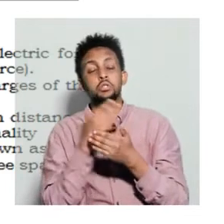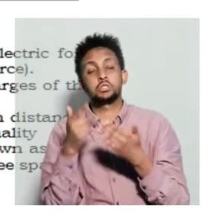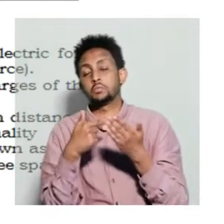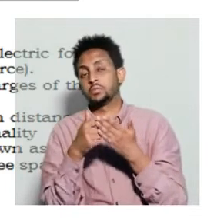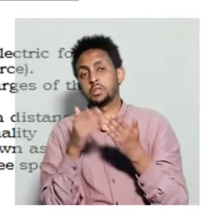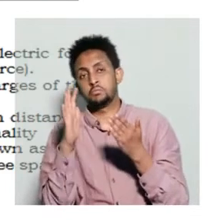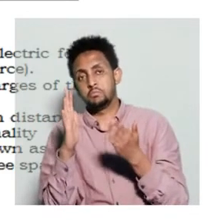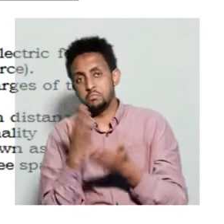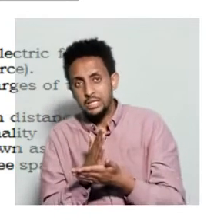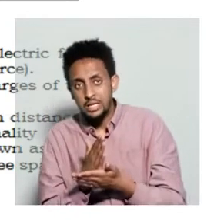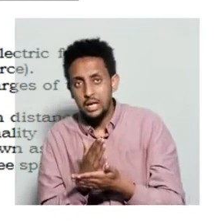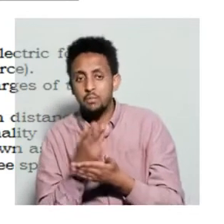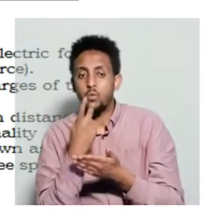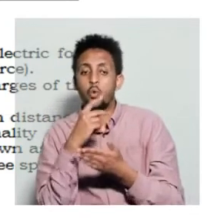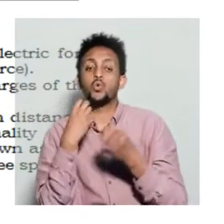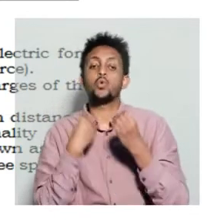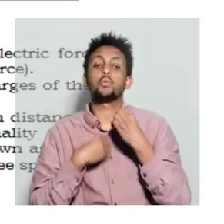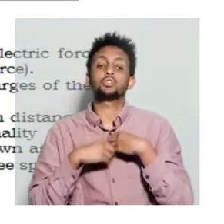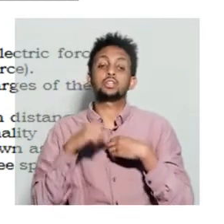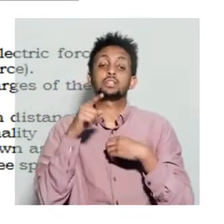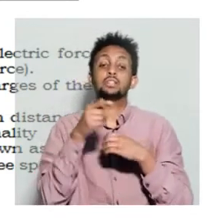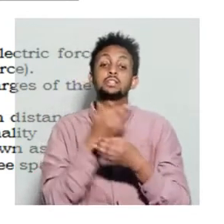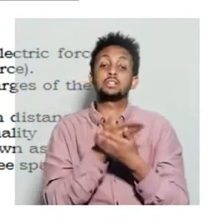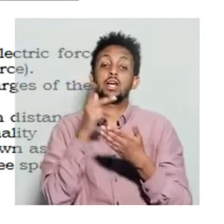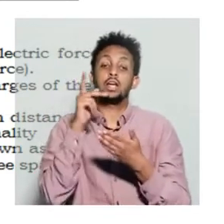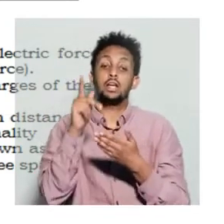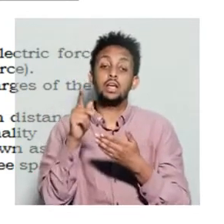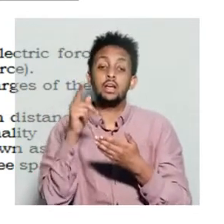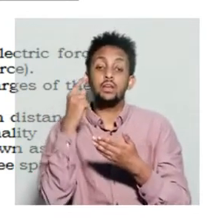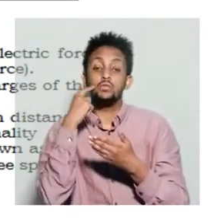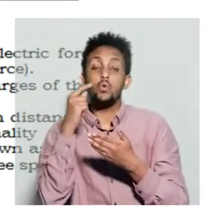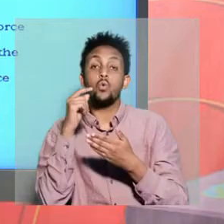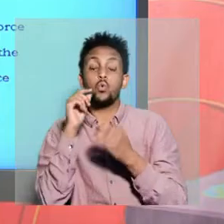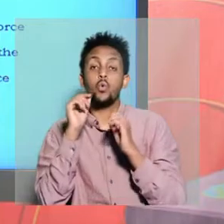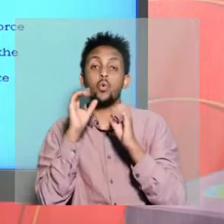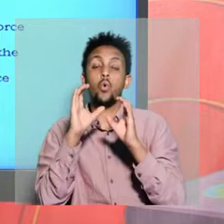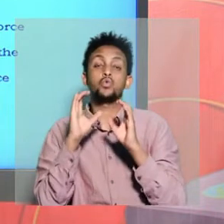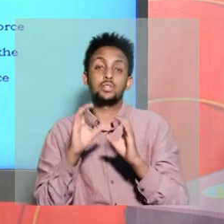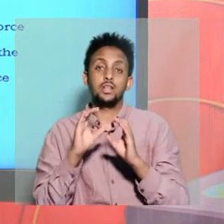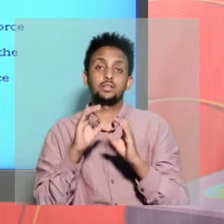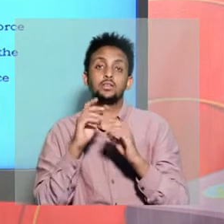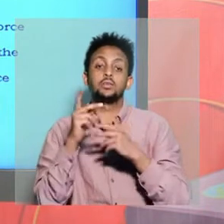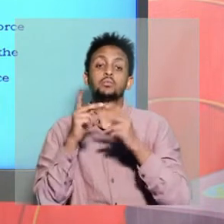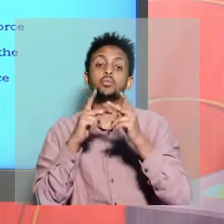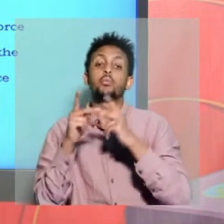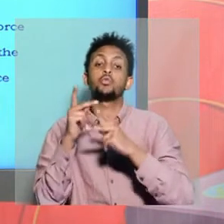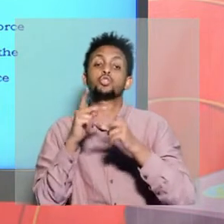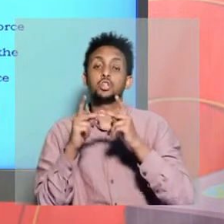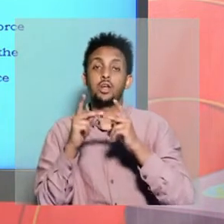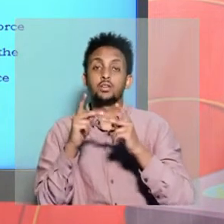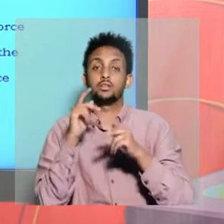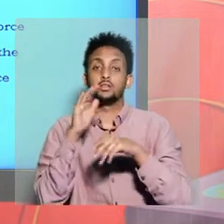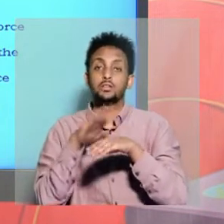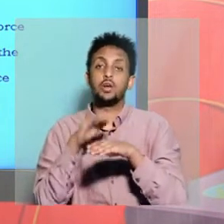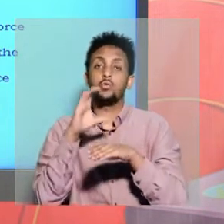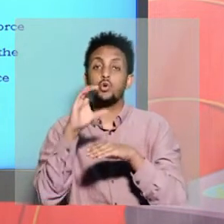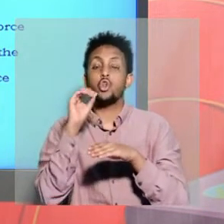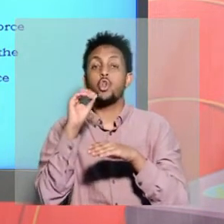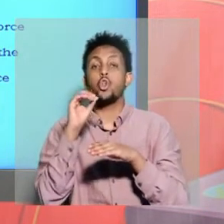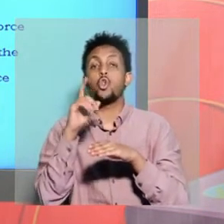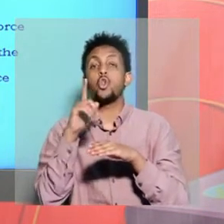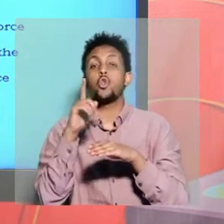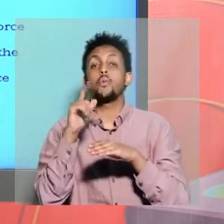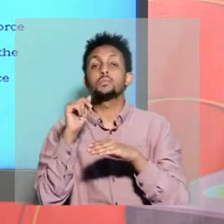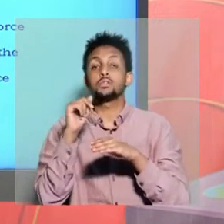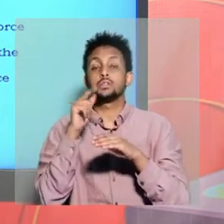like medium or objects. In this case, K, Coulomb's constant, is a proportionality constant known to be Coulomb's constant,